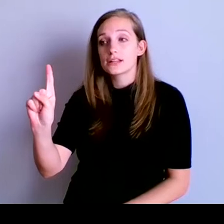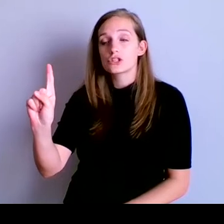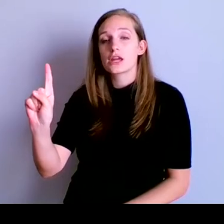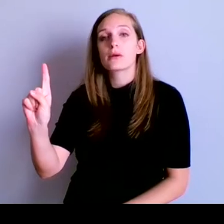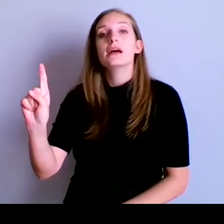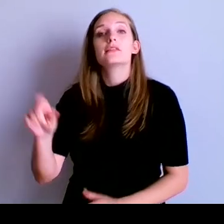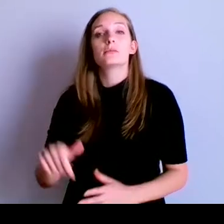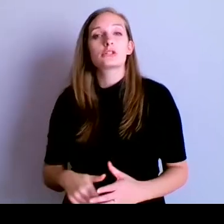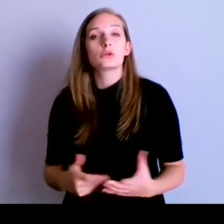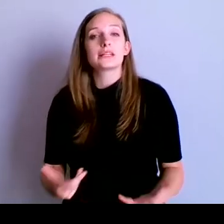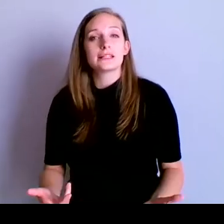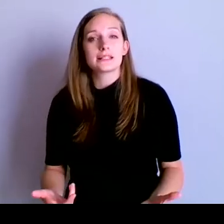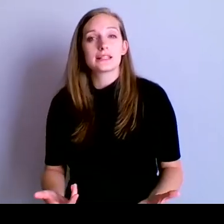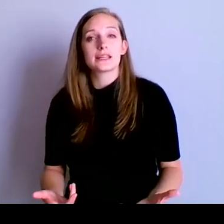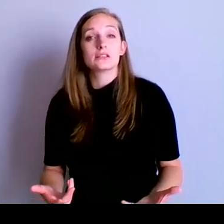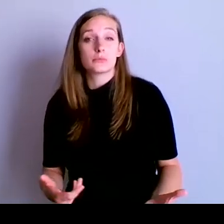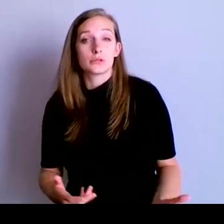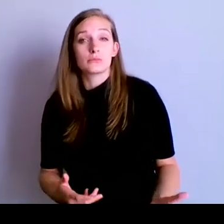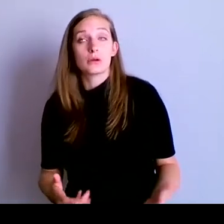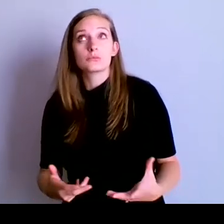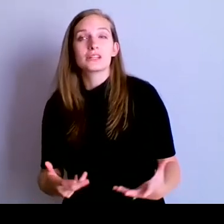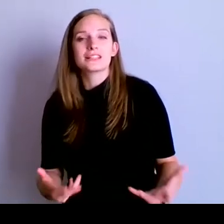one handshape. They're much more easily